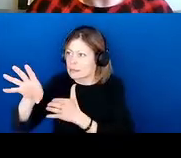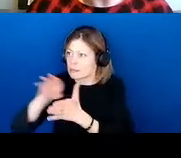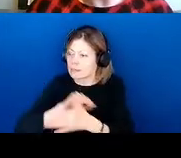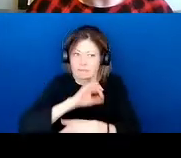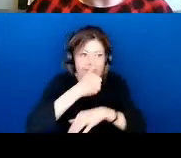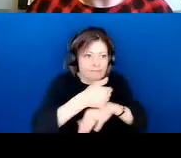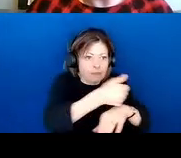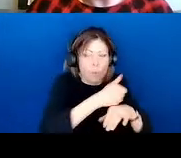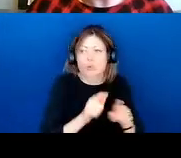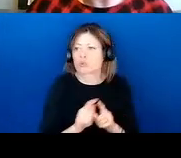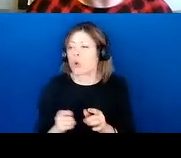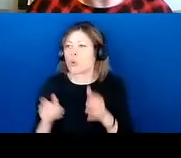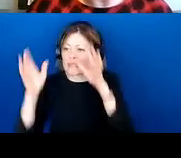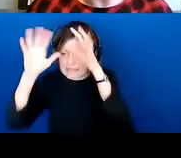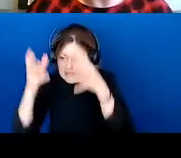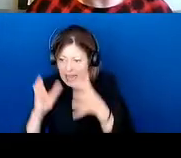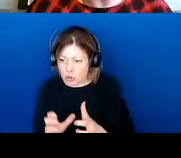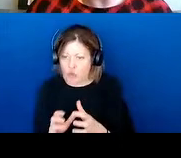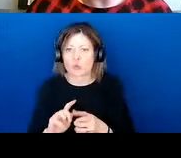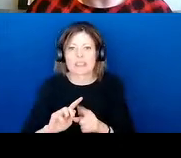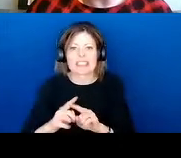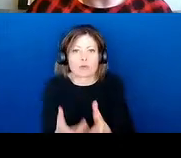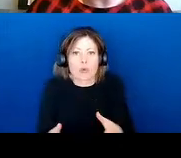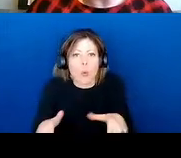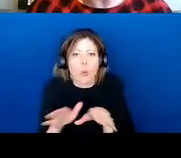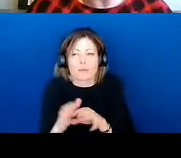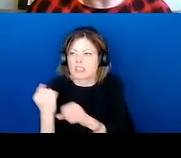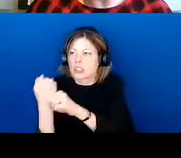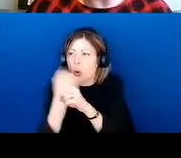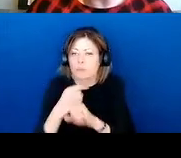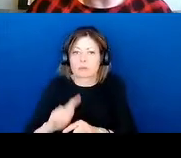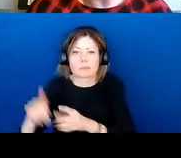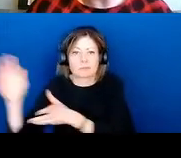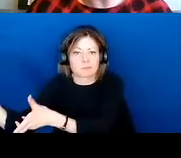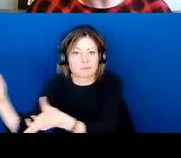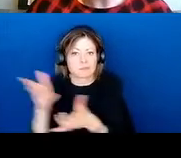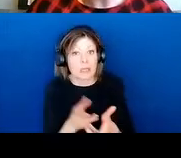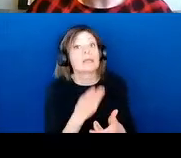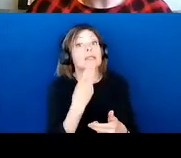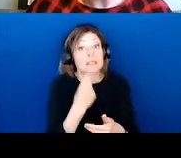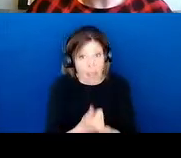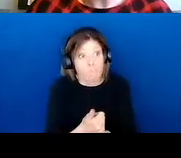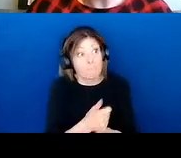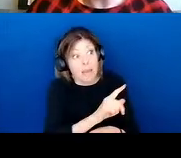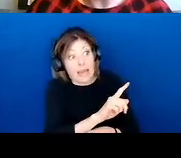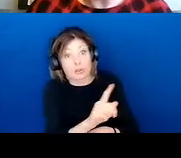and sculptures, some of which were later displayed within Painshill Park.